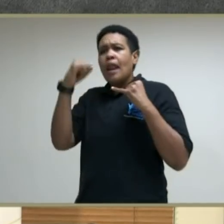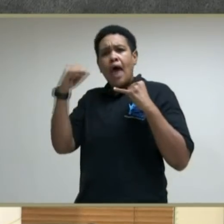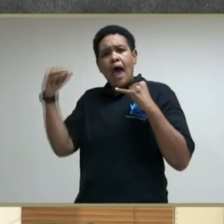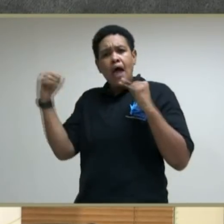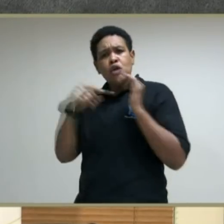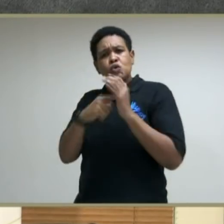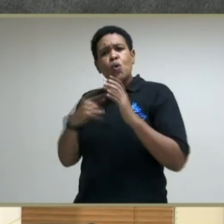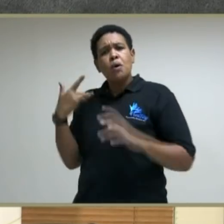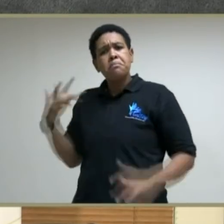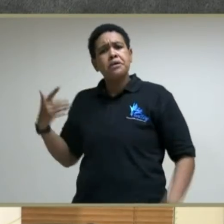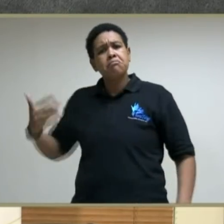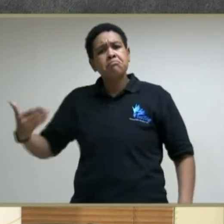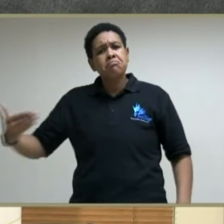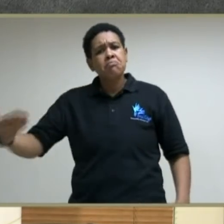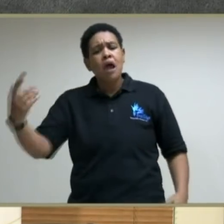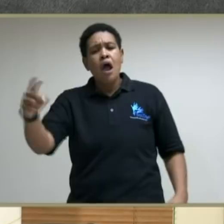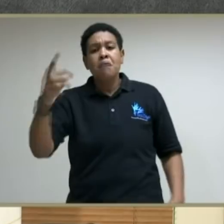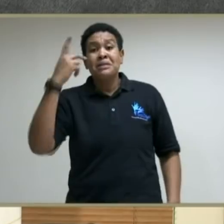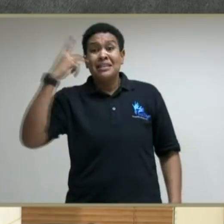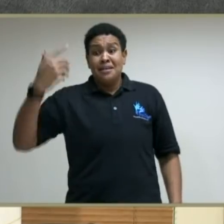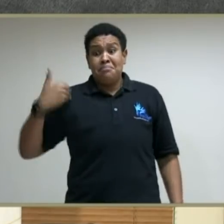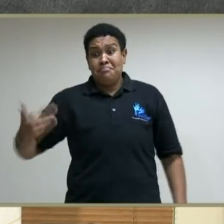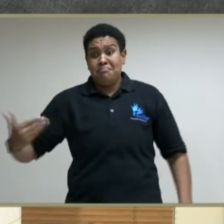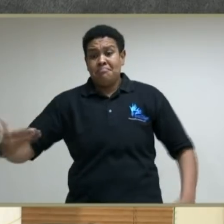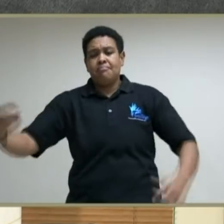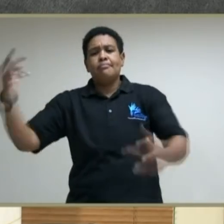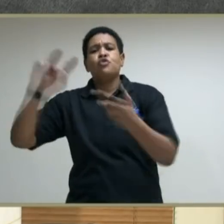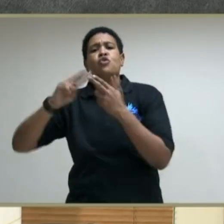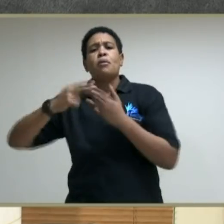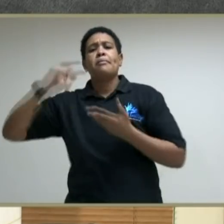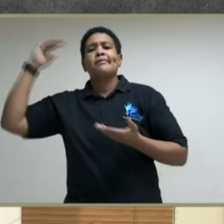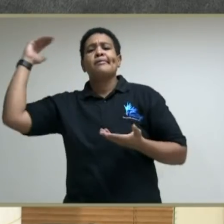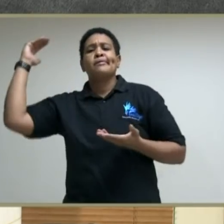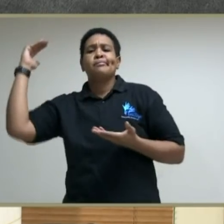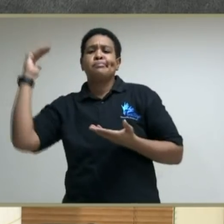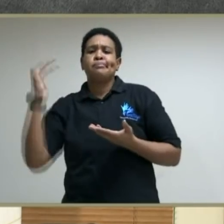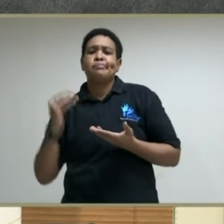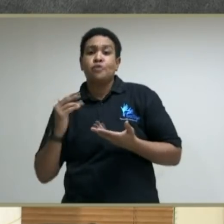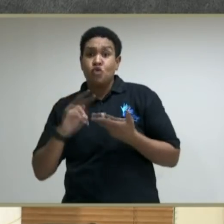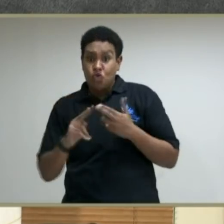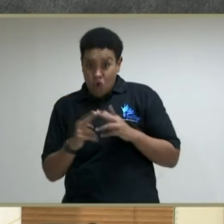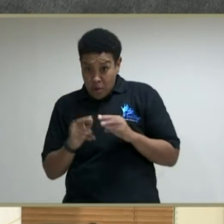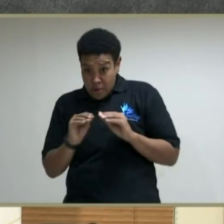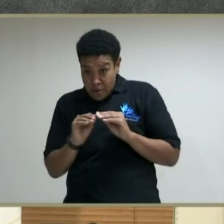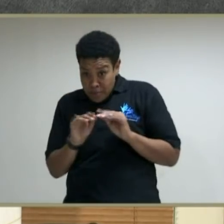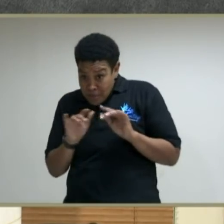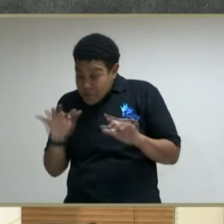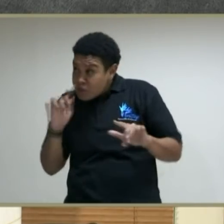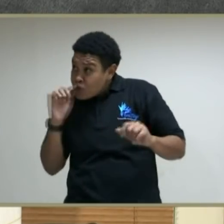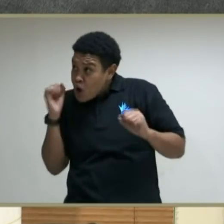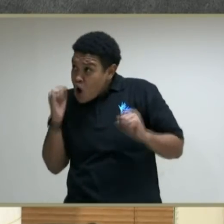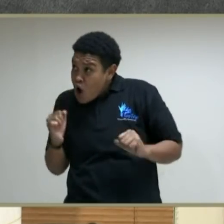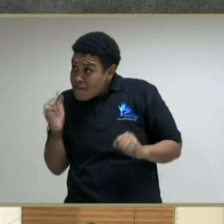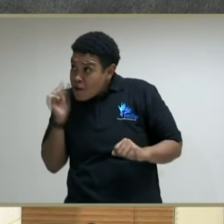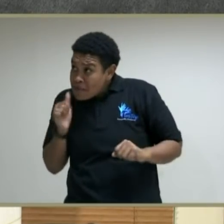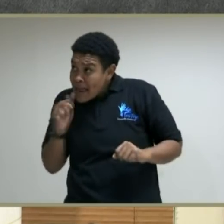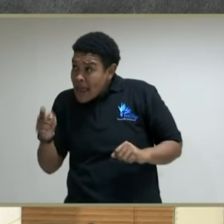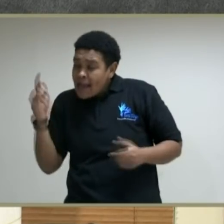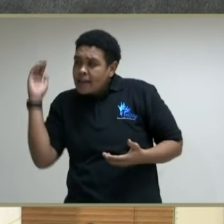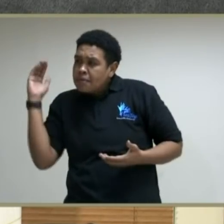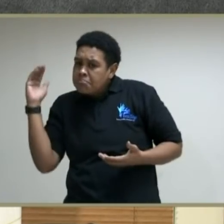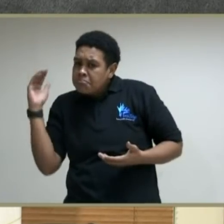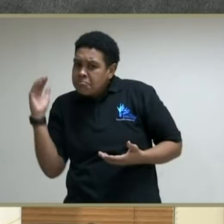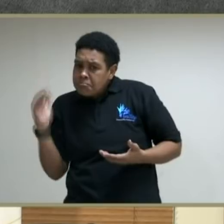we can see that the trend is that the numbers are going down. So the number of cases that are confirmed daily are going